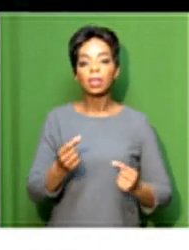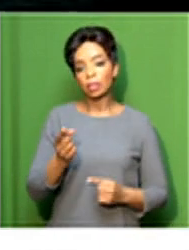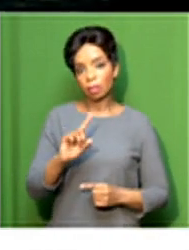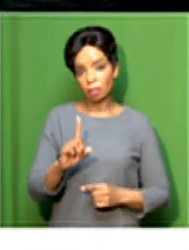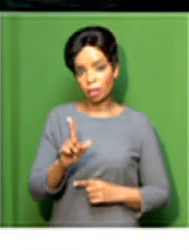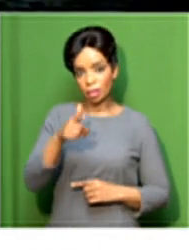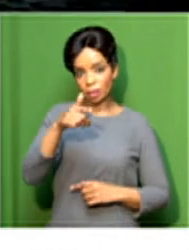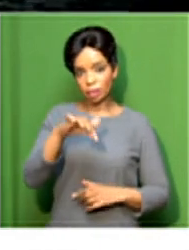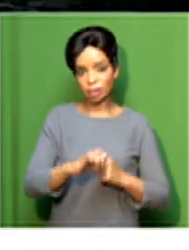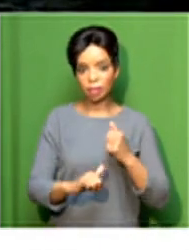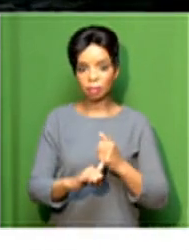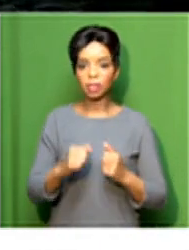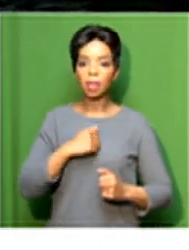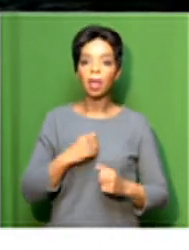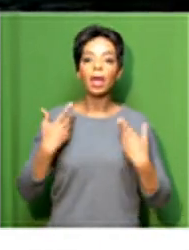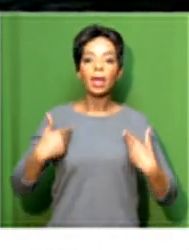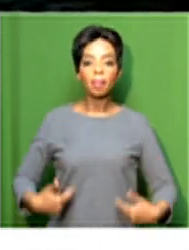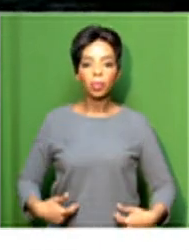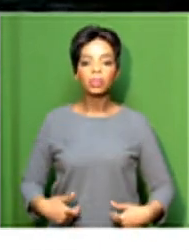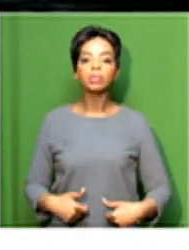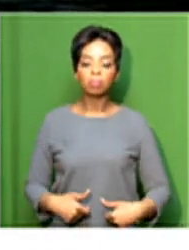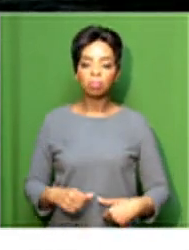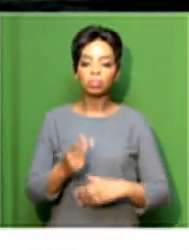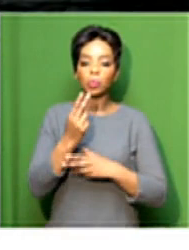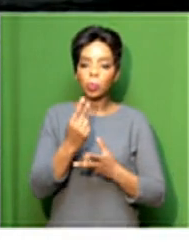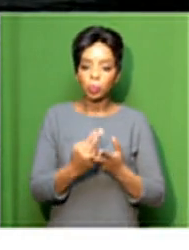6 months getting my body used to the cold water.